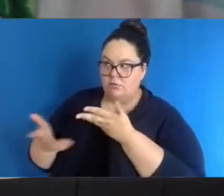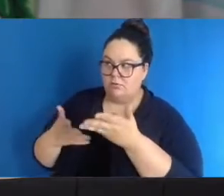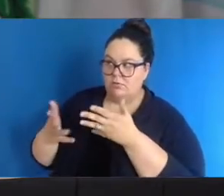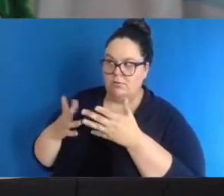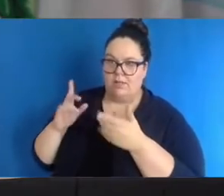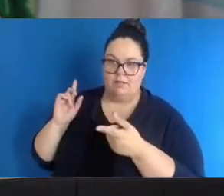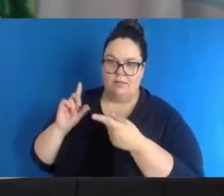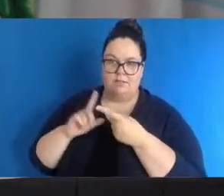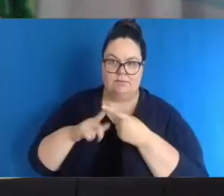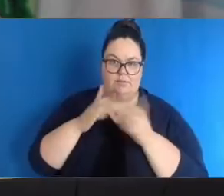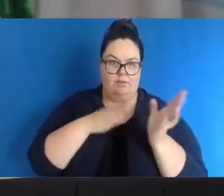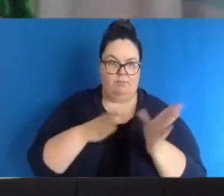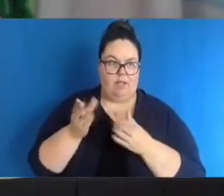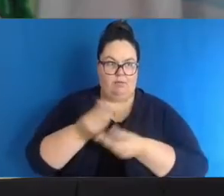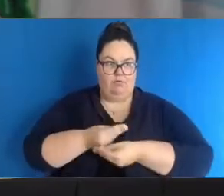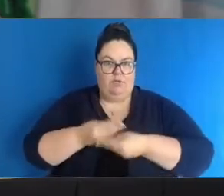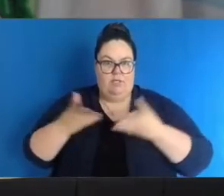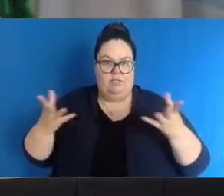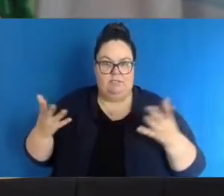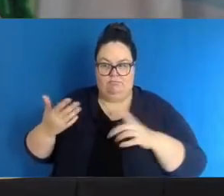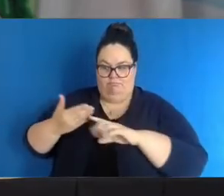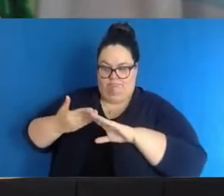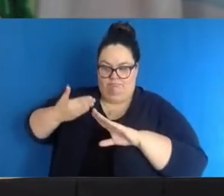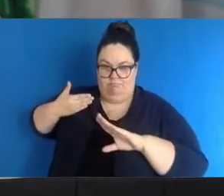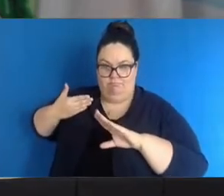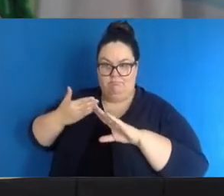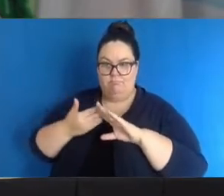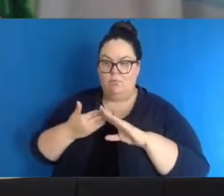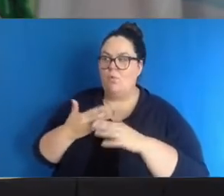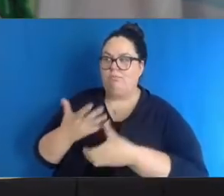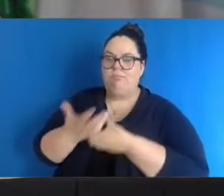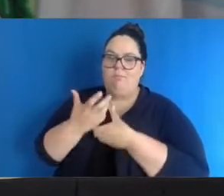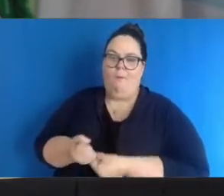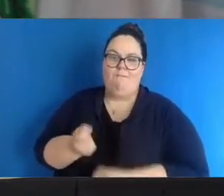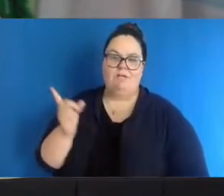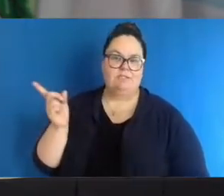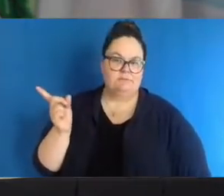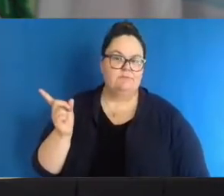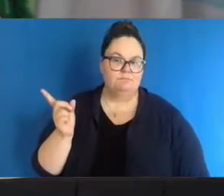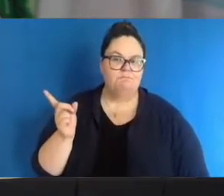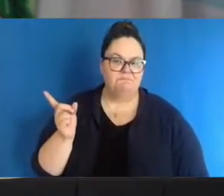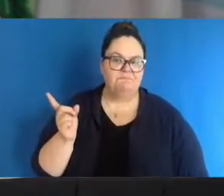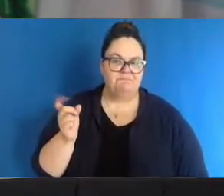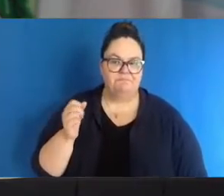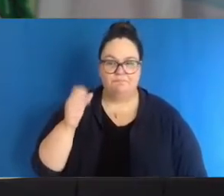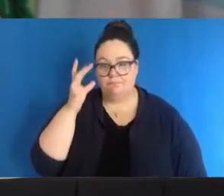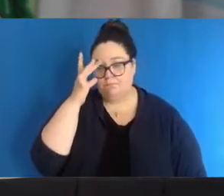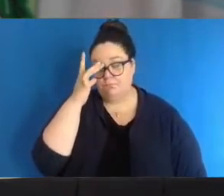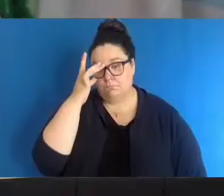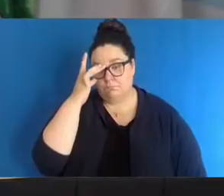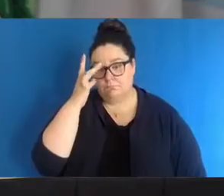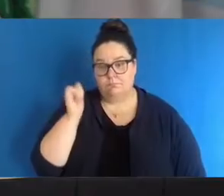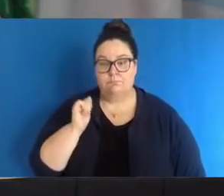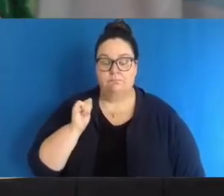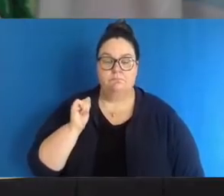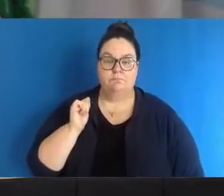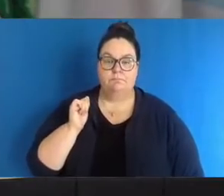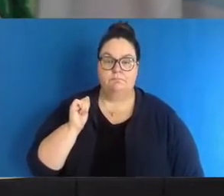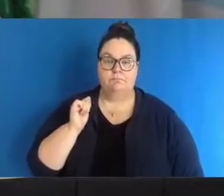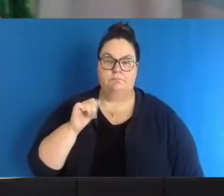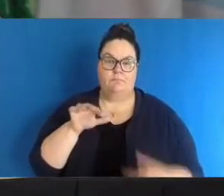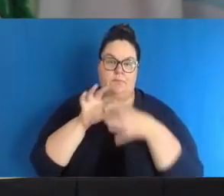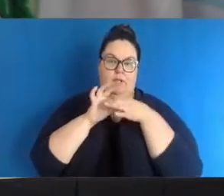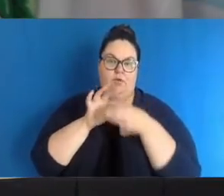to the release of this plan, again, the utmost confidence in the guidance that she's provided, and certainly with regards